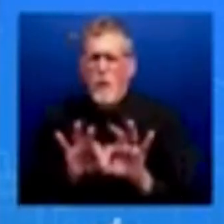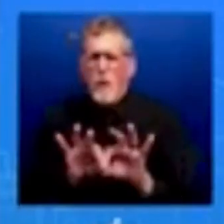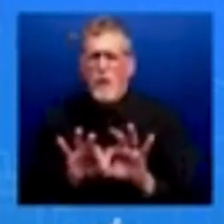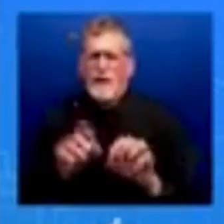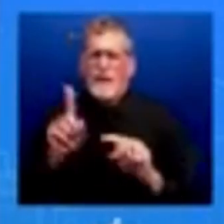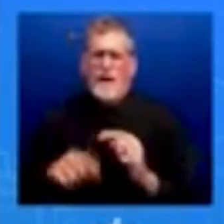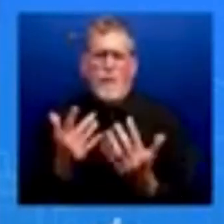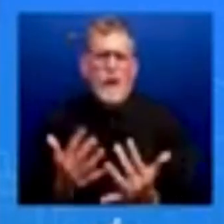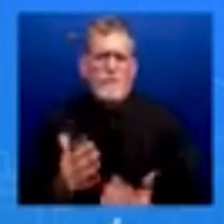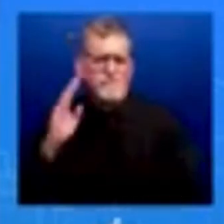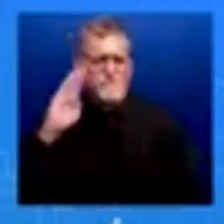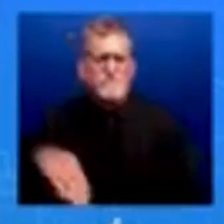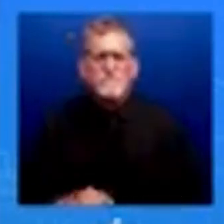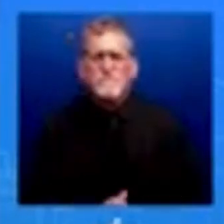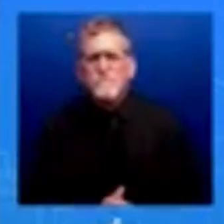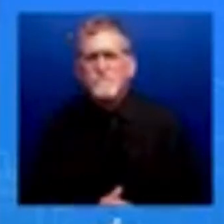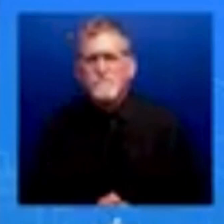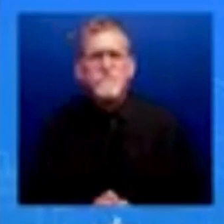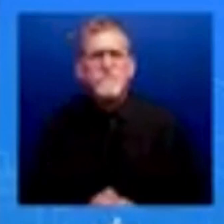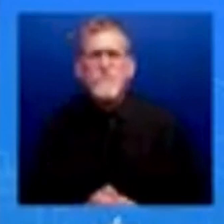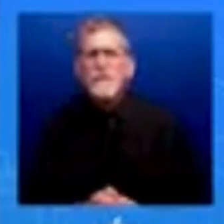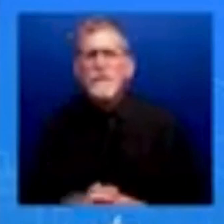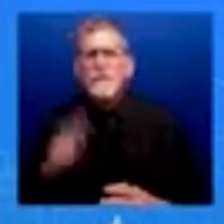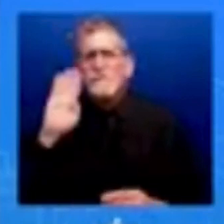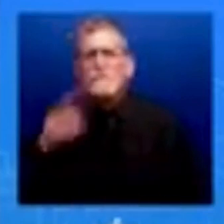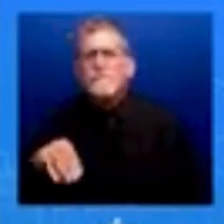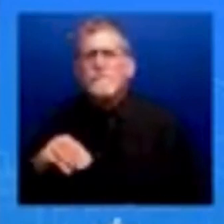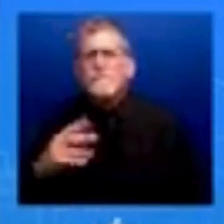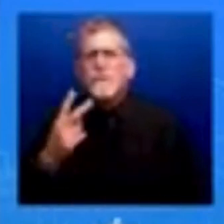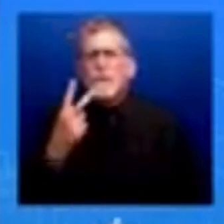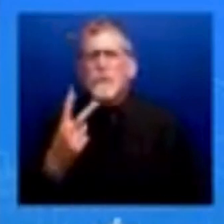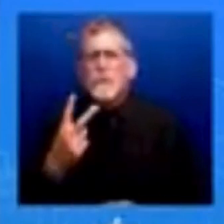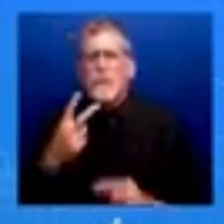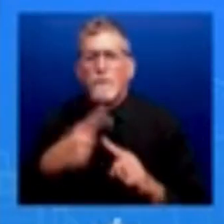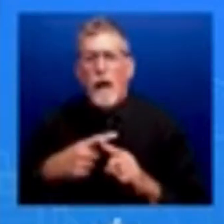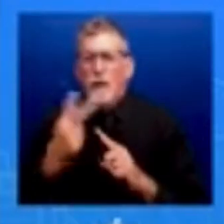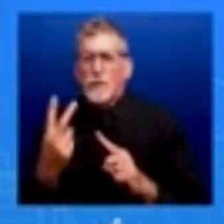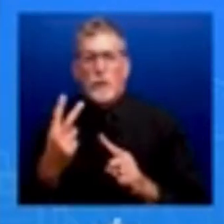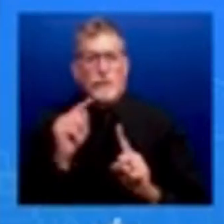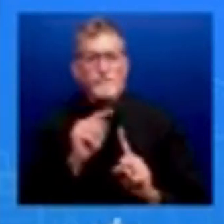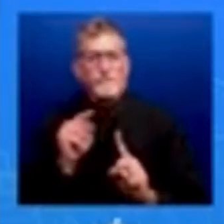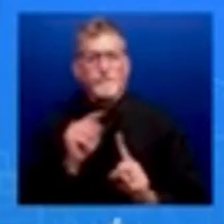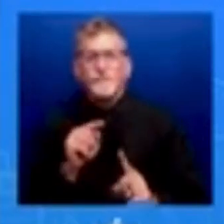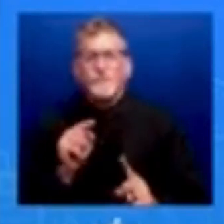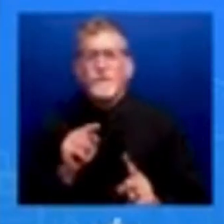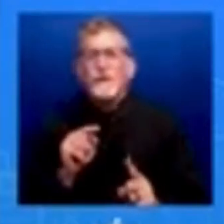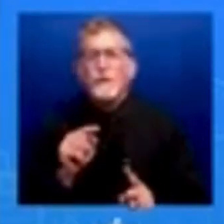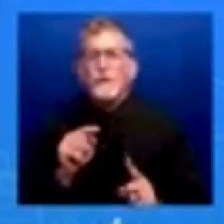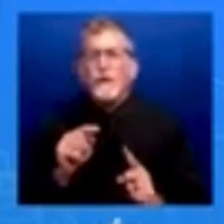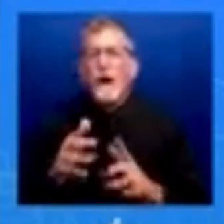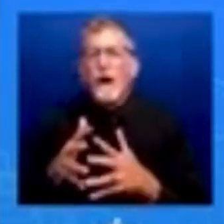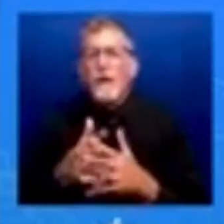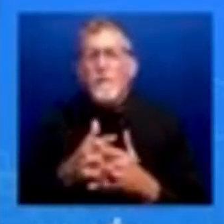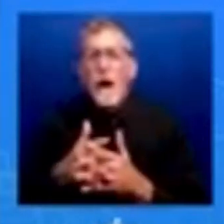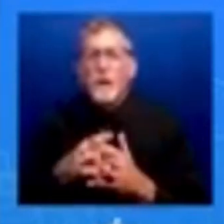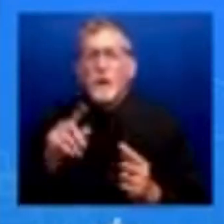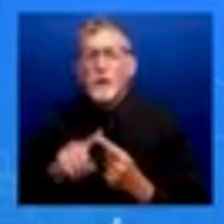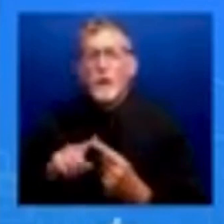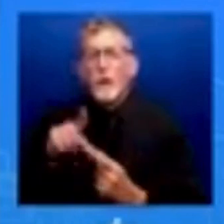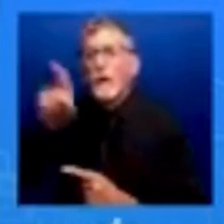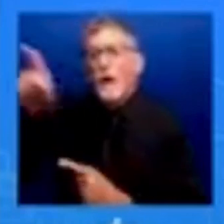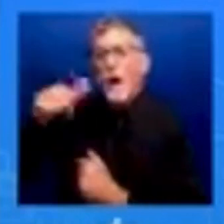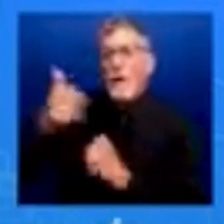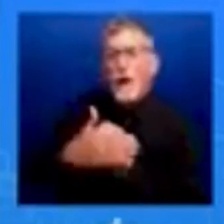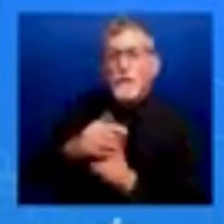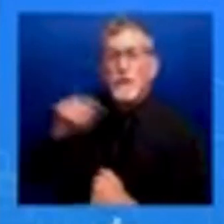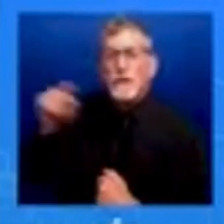as it relates to 2x2s, it's a conversation that's had between the U.S. and the second country. It's not a unilateral decision.